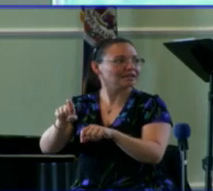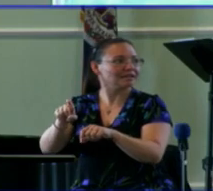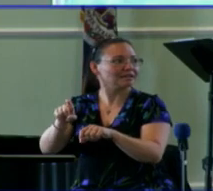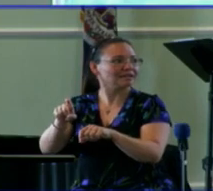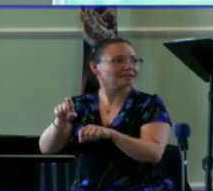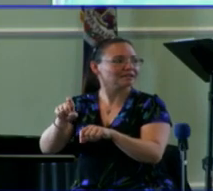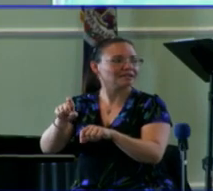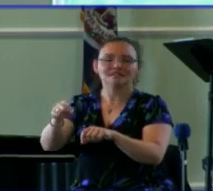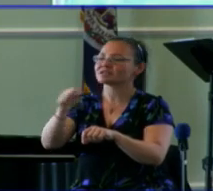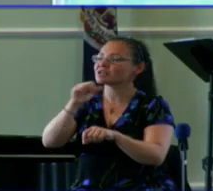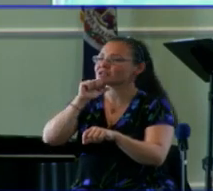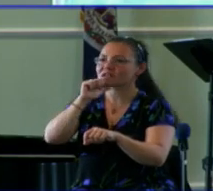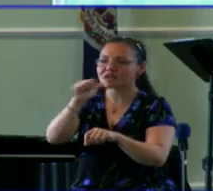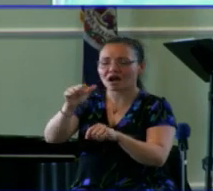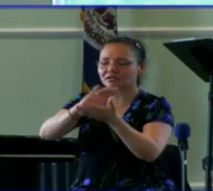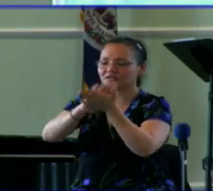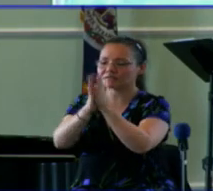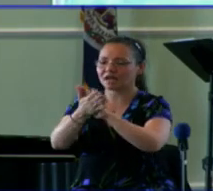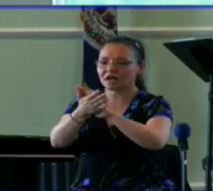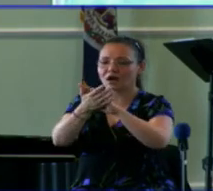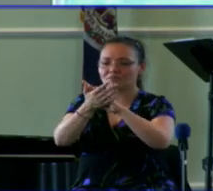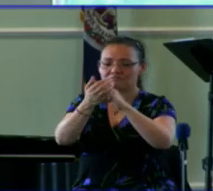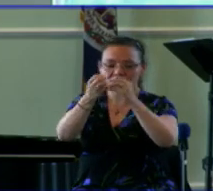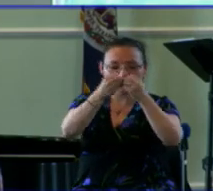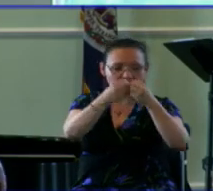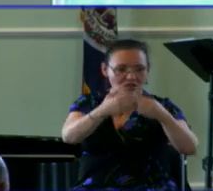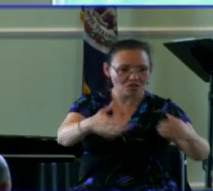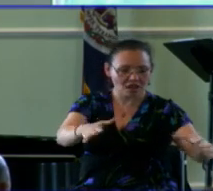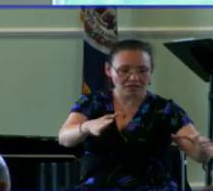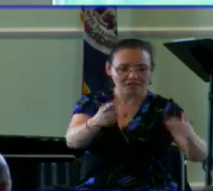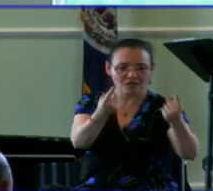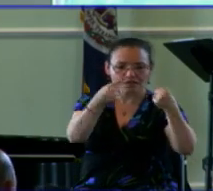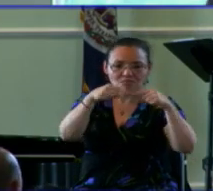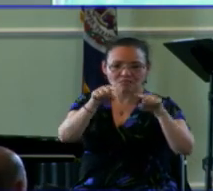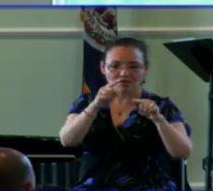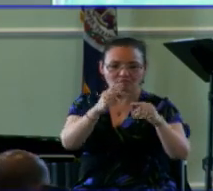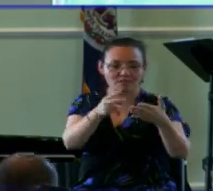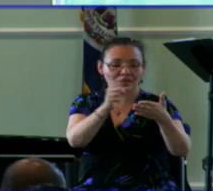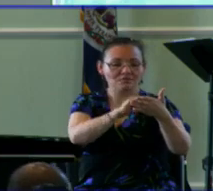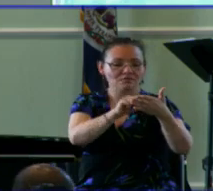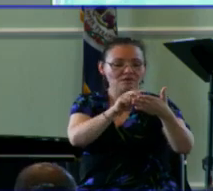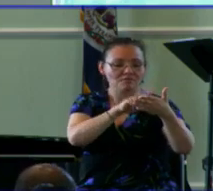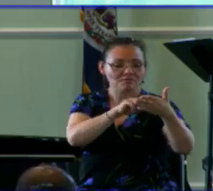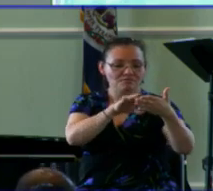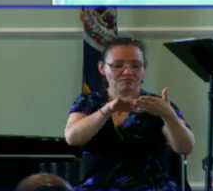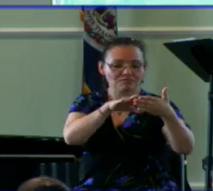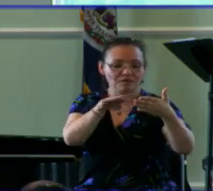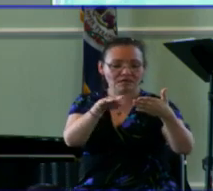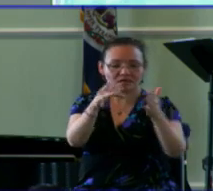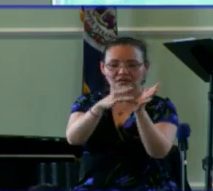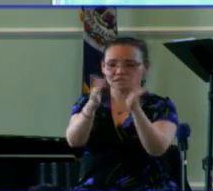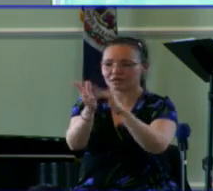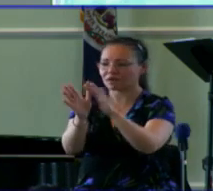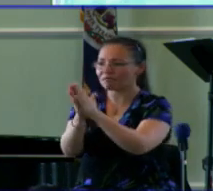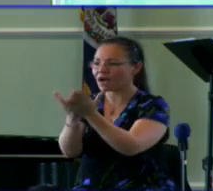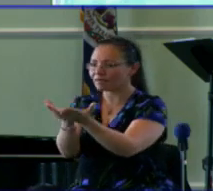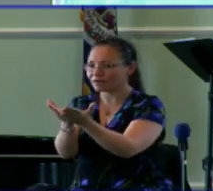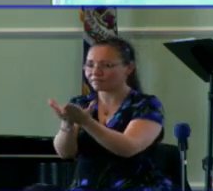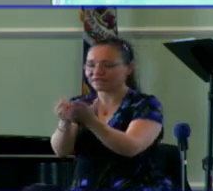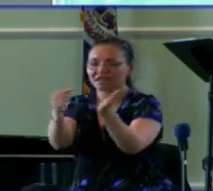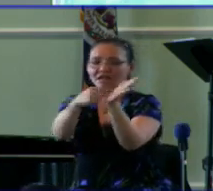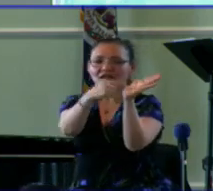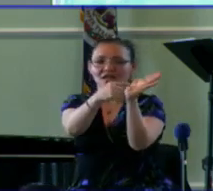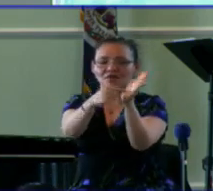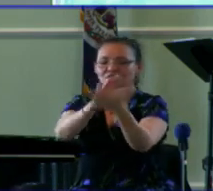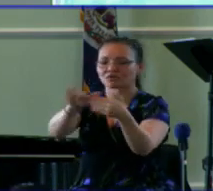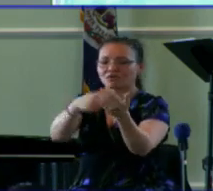not to be lost when we follow God's word, amen? When we follow the Bible. Here it is, all that we need.